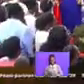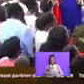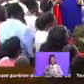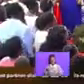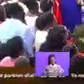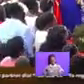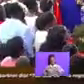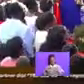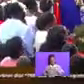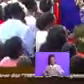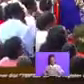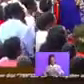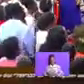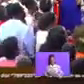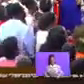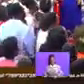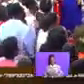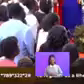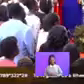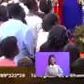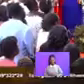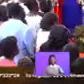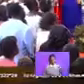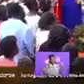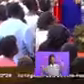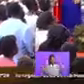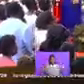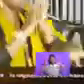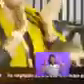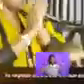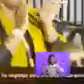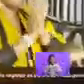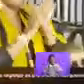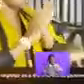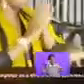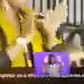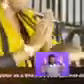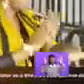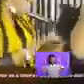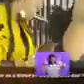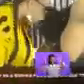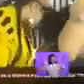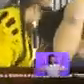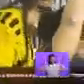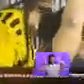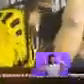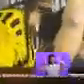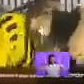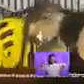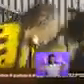say I receive it give Jesus a big clap offering you can go back to your seat